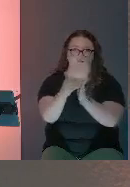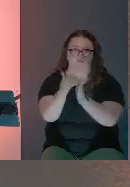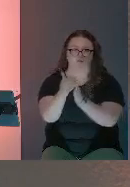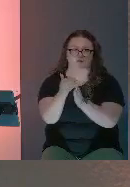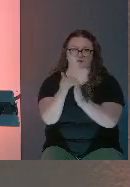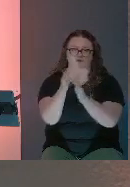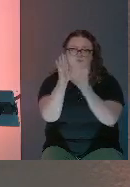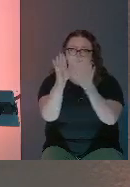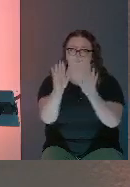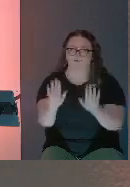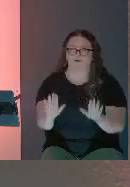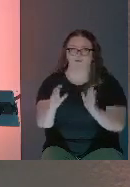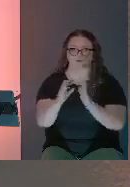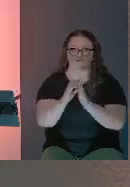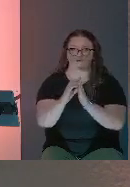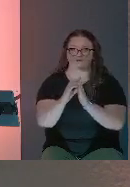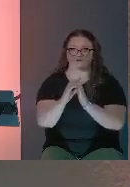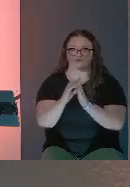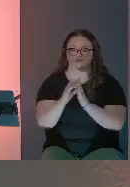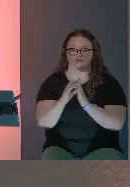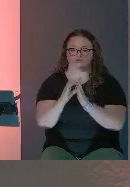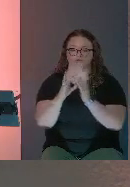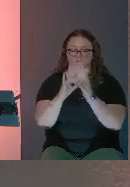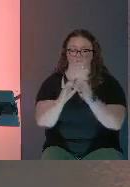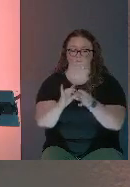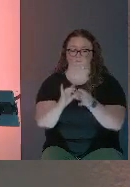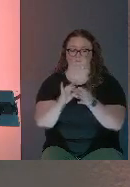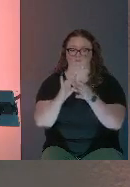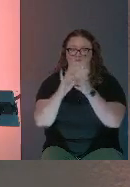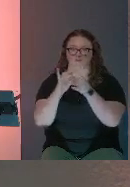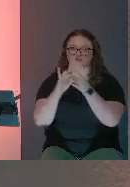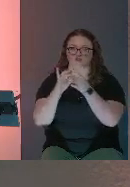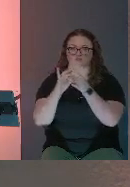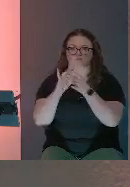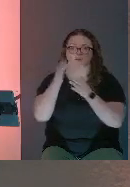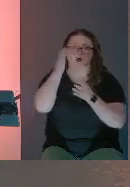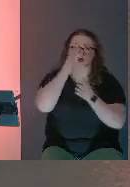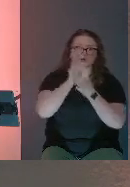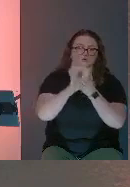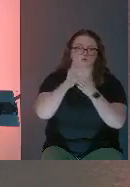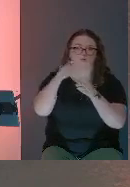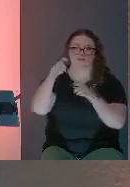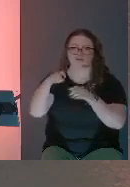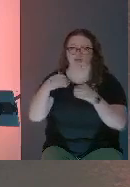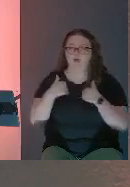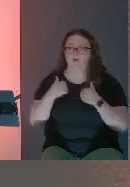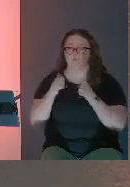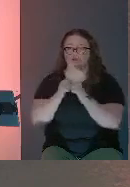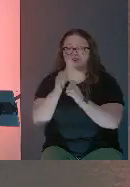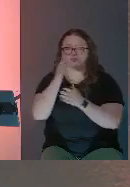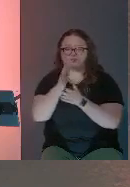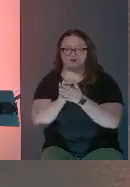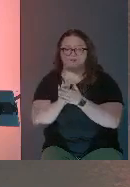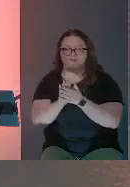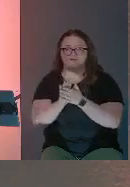chapter on the relationship that a husband ought to have with his wife and a wife with her